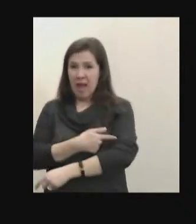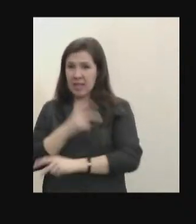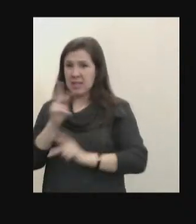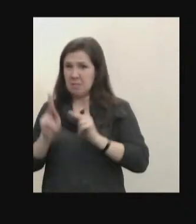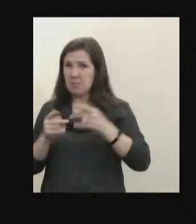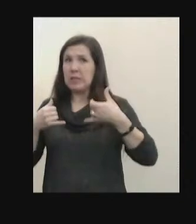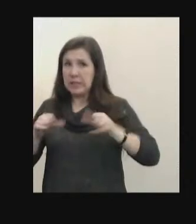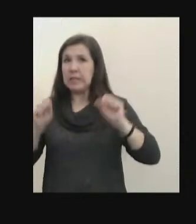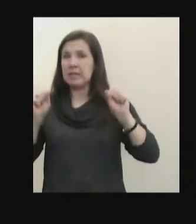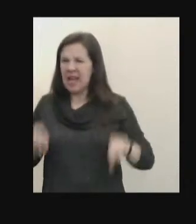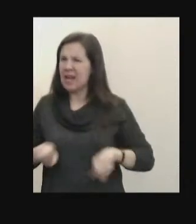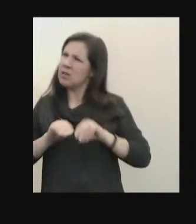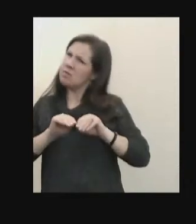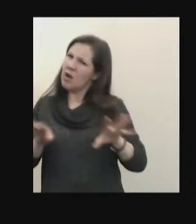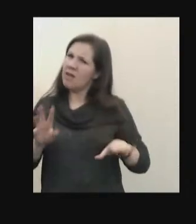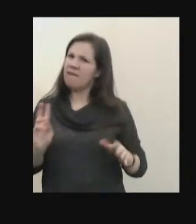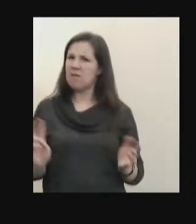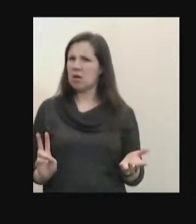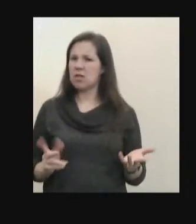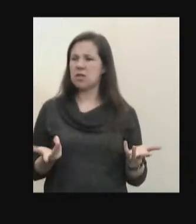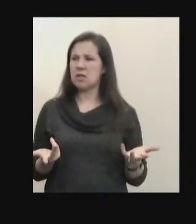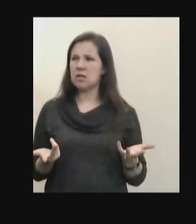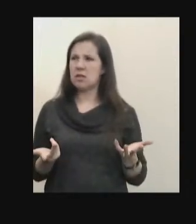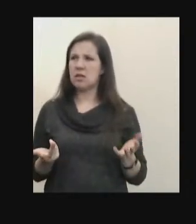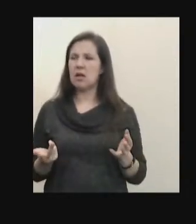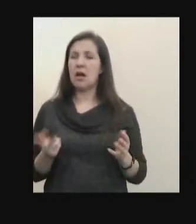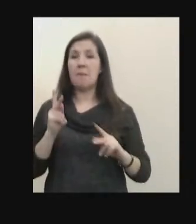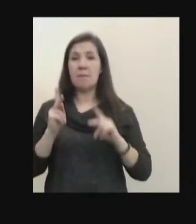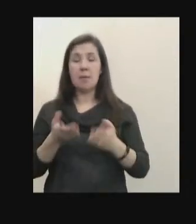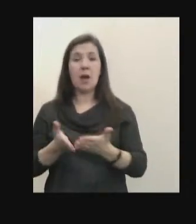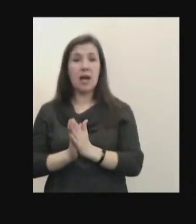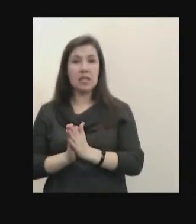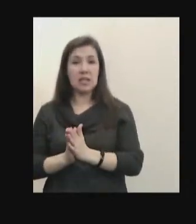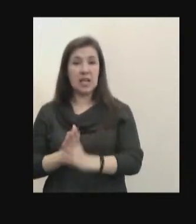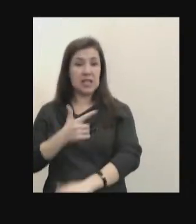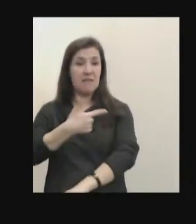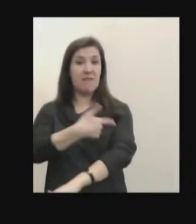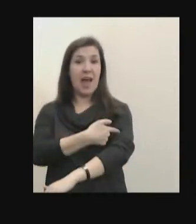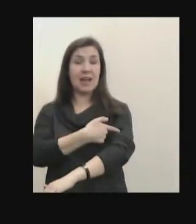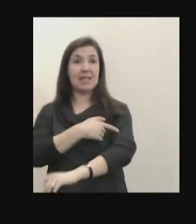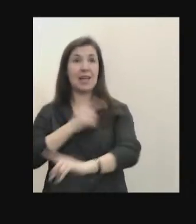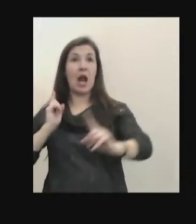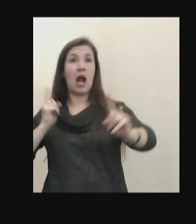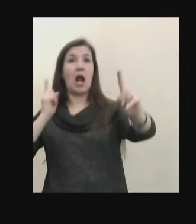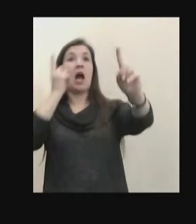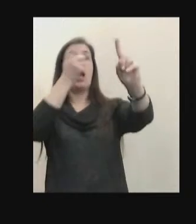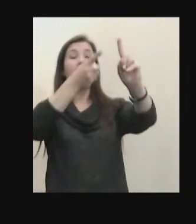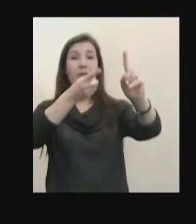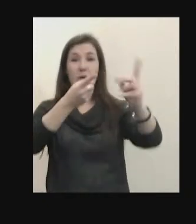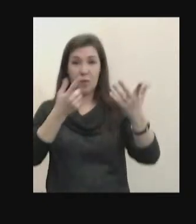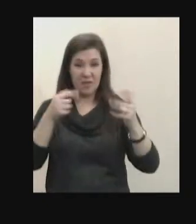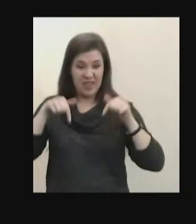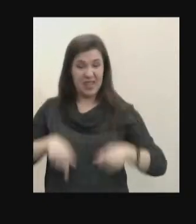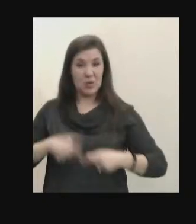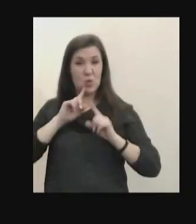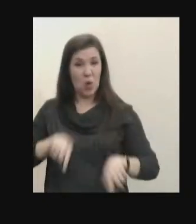virus? And a lot of people are asking, is the vaccine the end goal of this executive order?